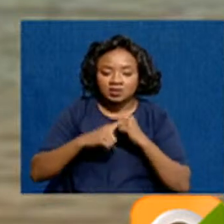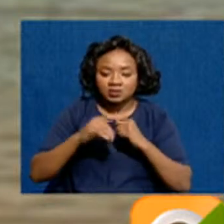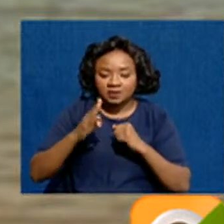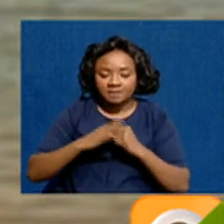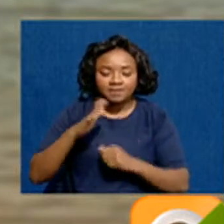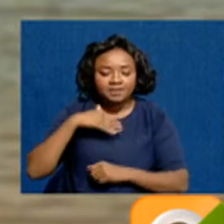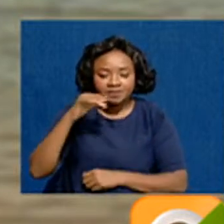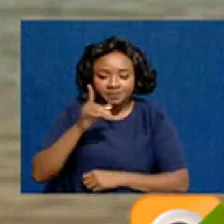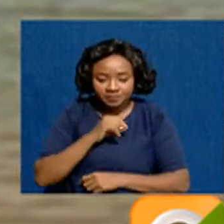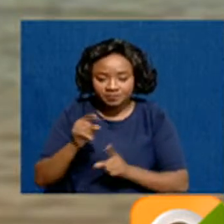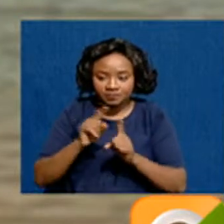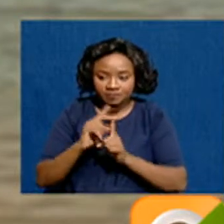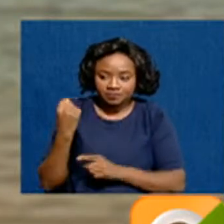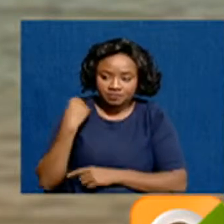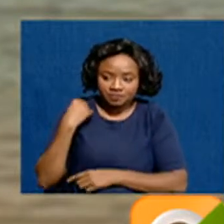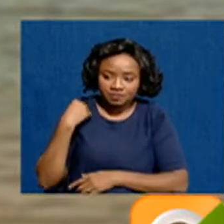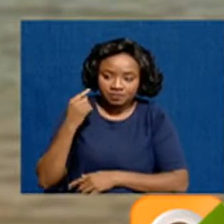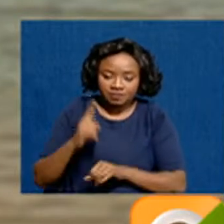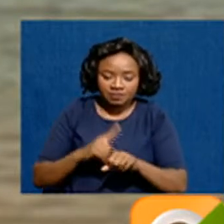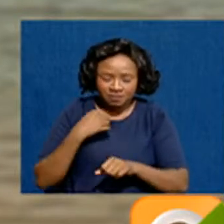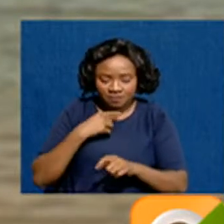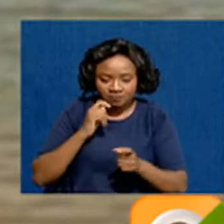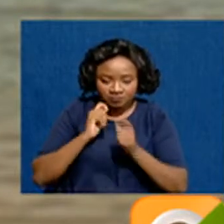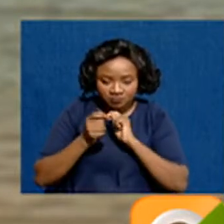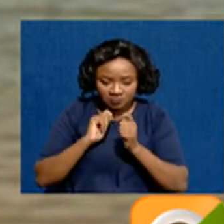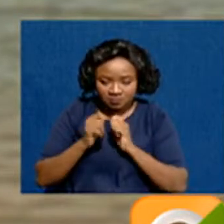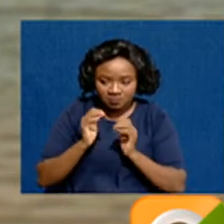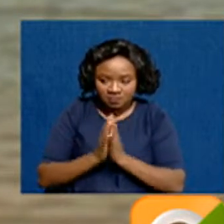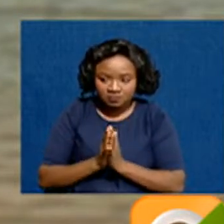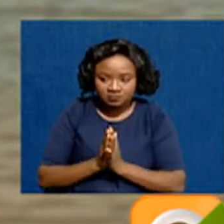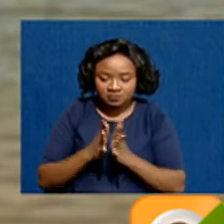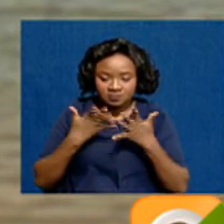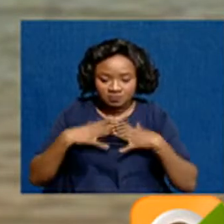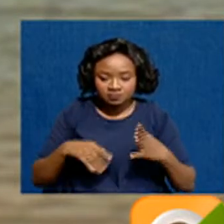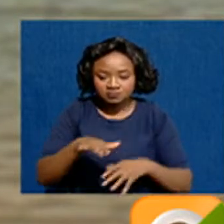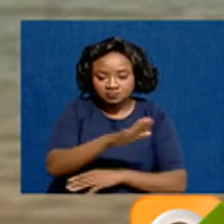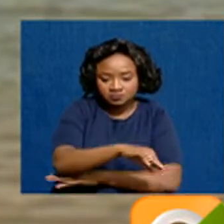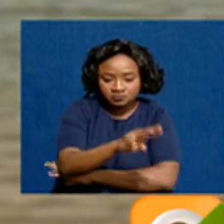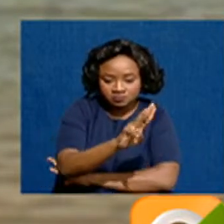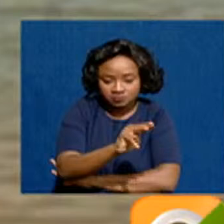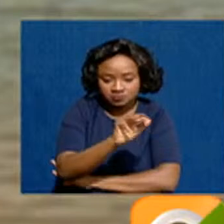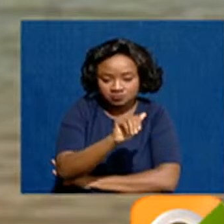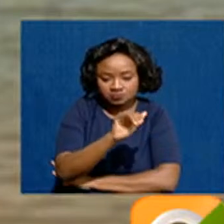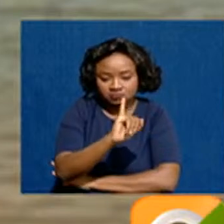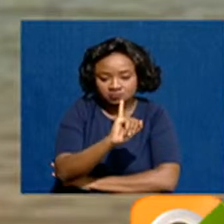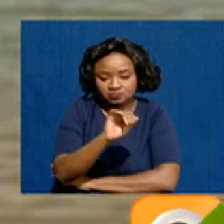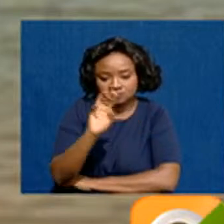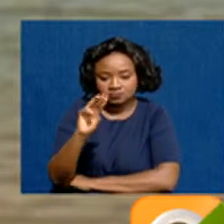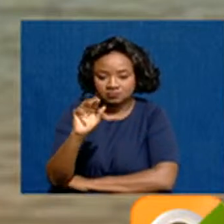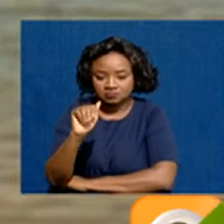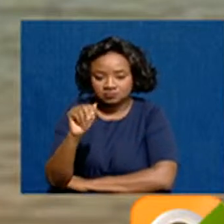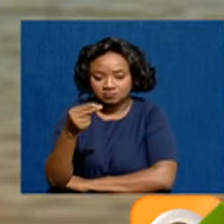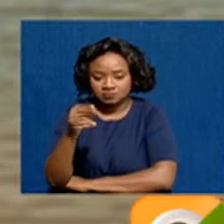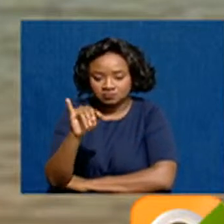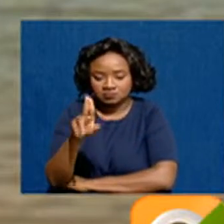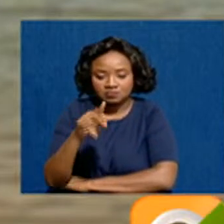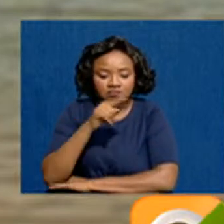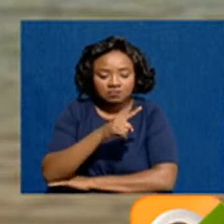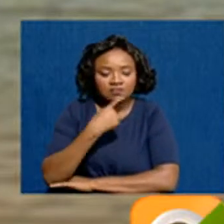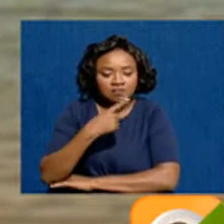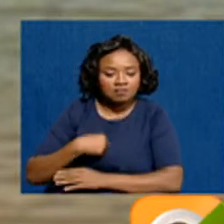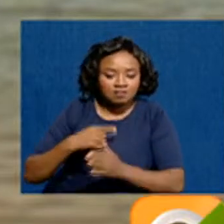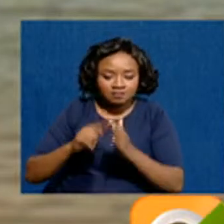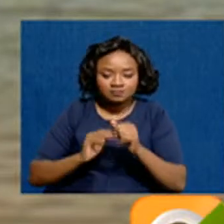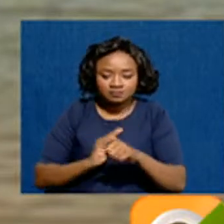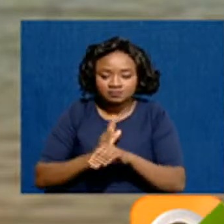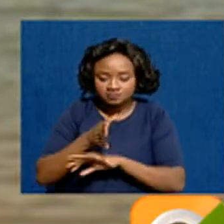Yesterday's estimate, as I spoke to the people of Mai Mahiu, at that point in time, it was thought that it was over 200.